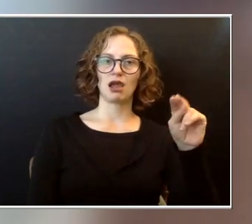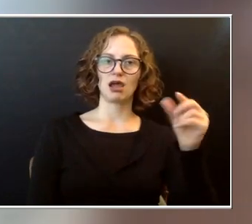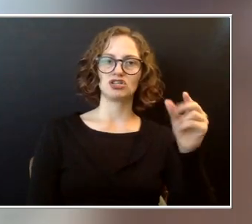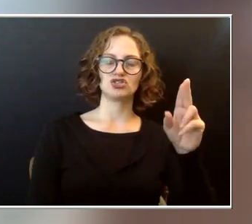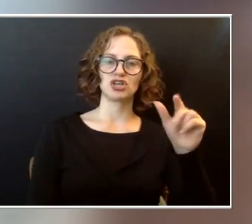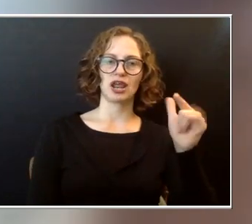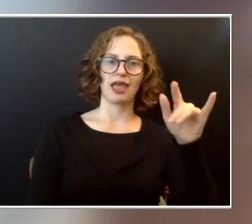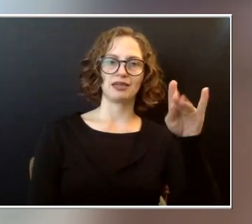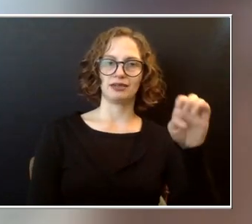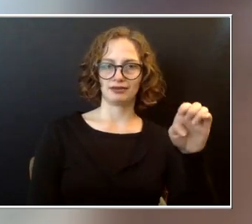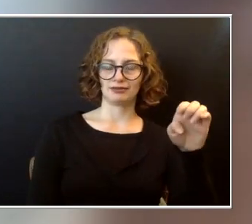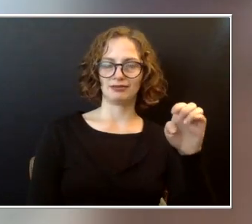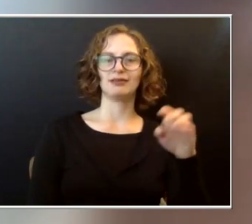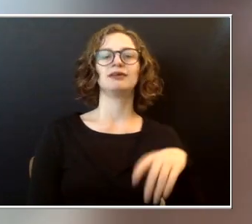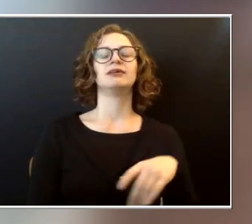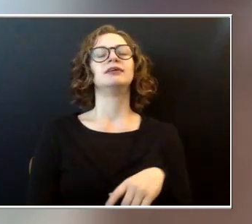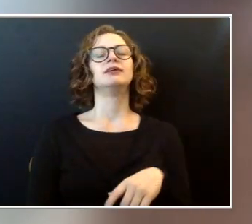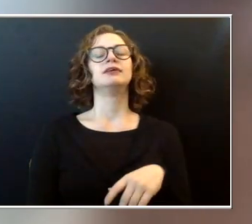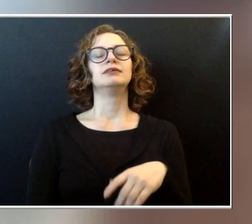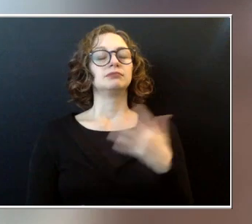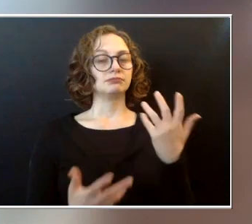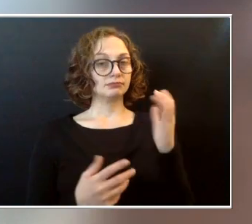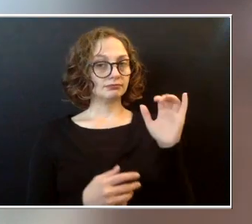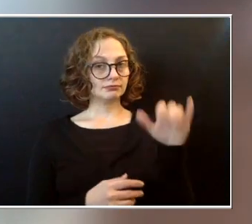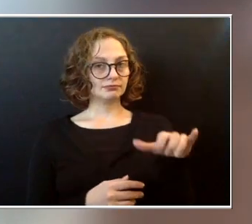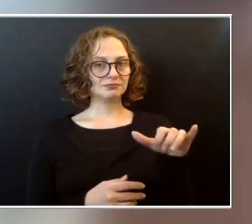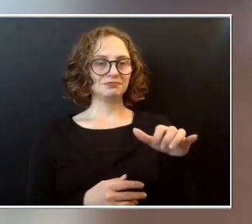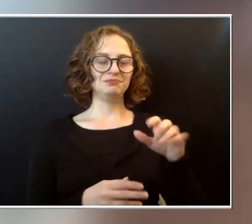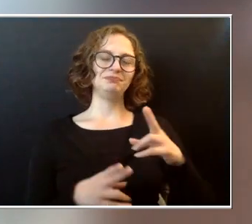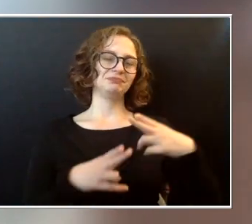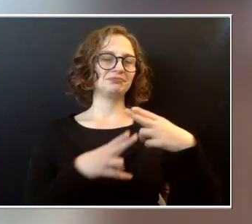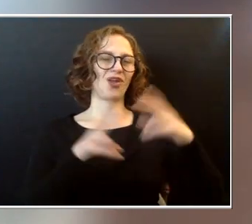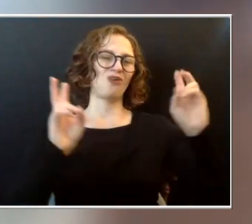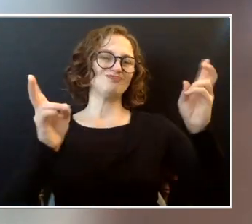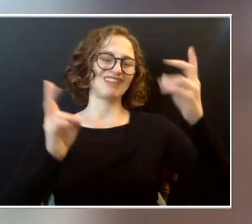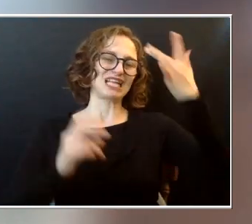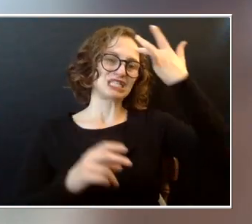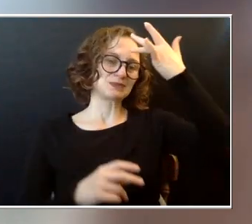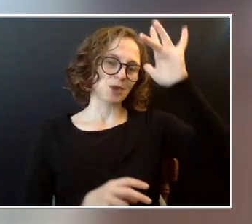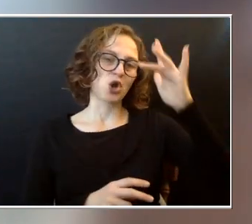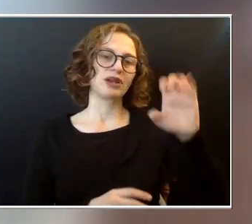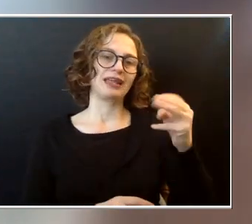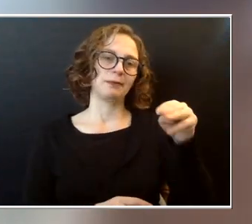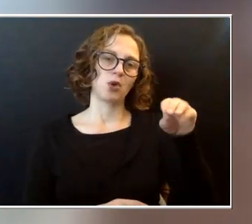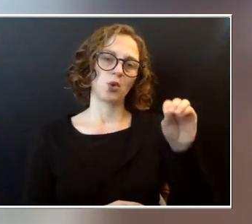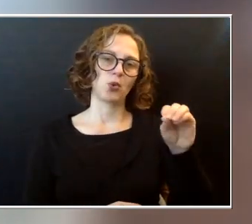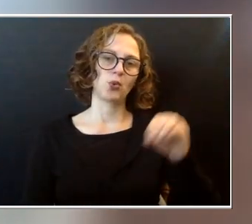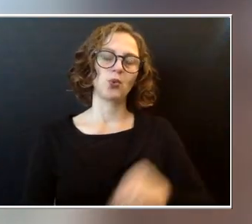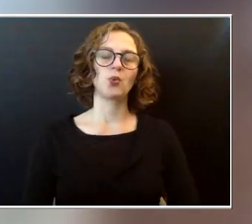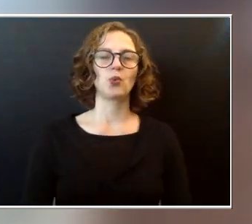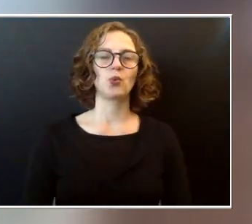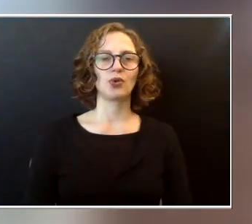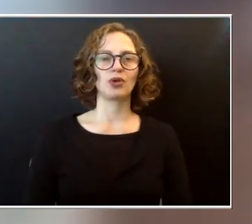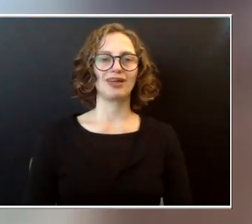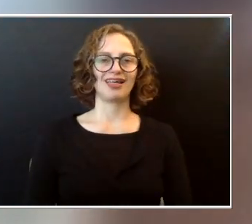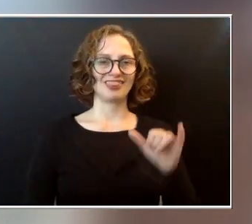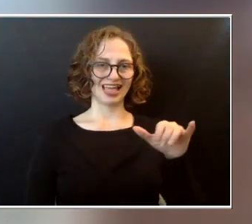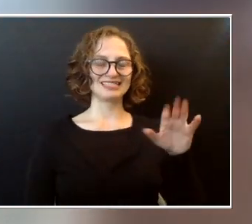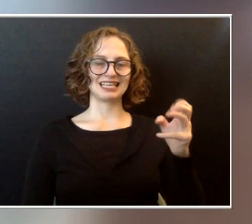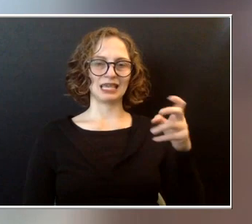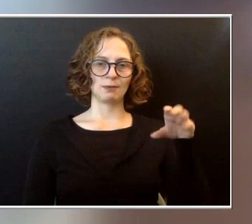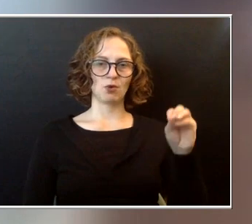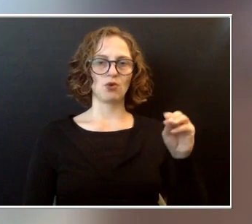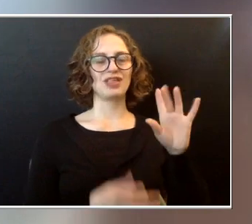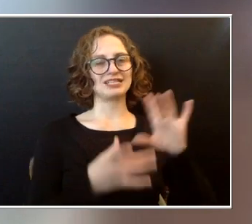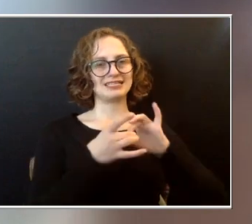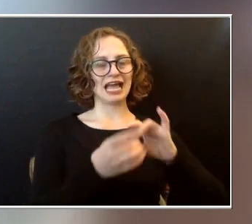these antibody-drug conjugates are what we call smart chemotherapies. These are chemotherapy that are attached to a certain protein that can latch onto